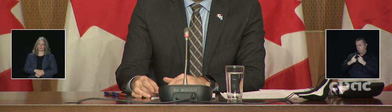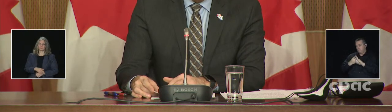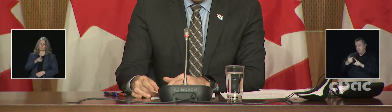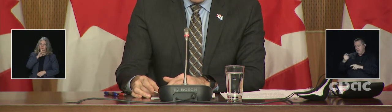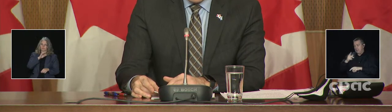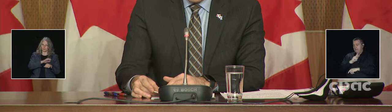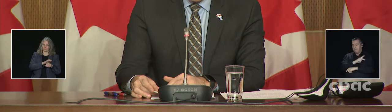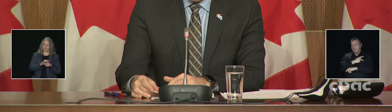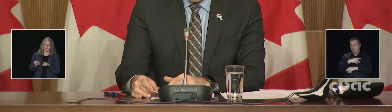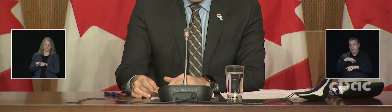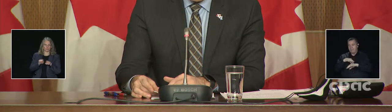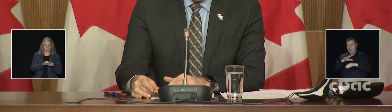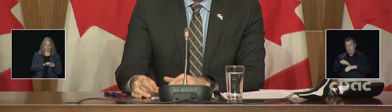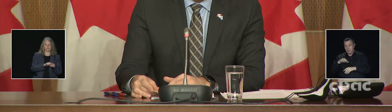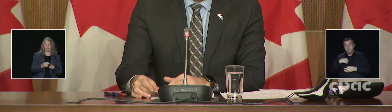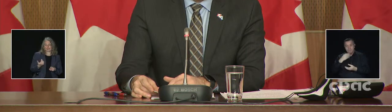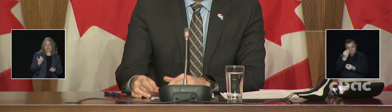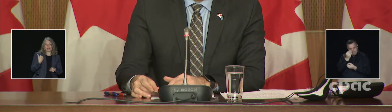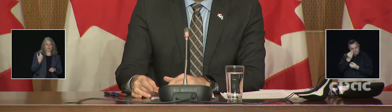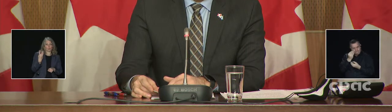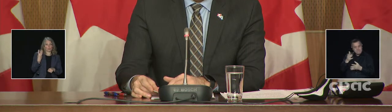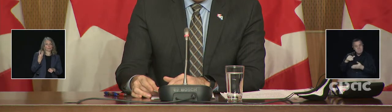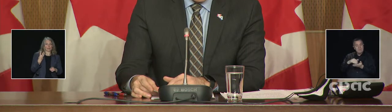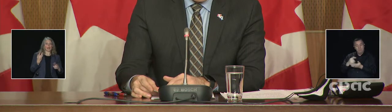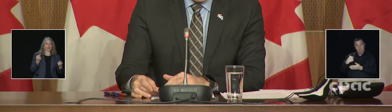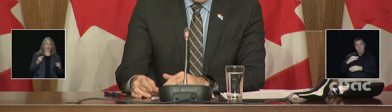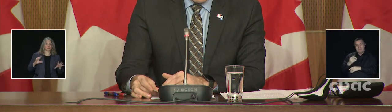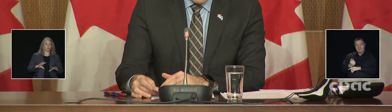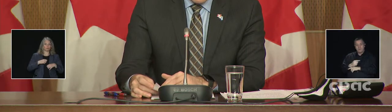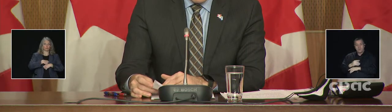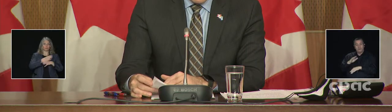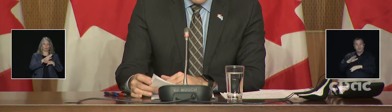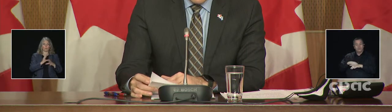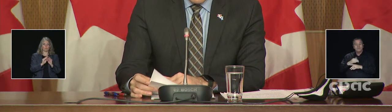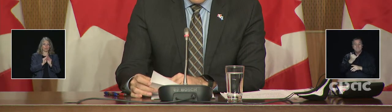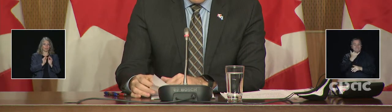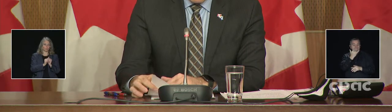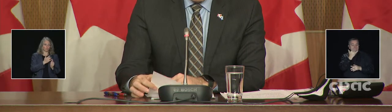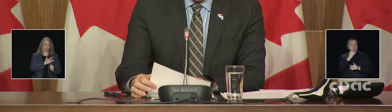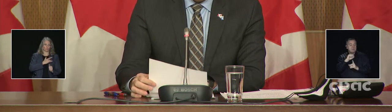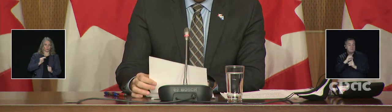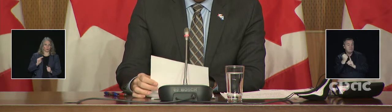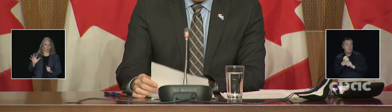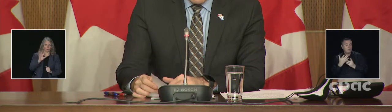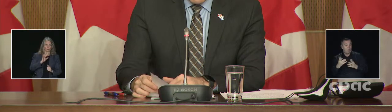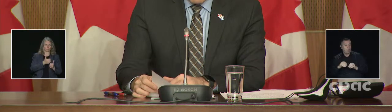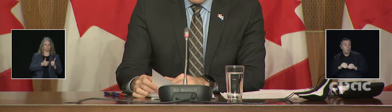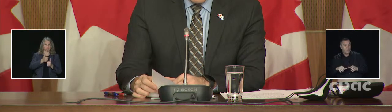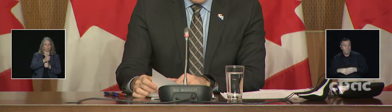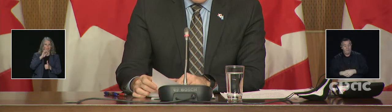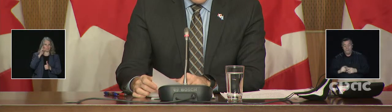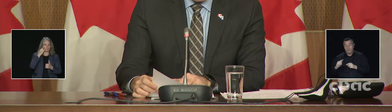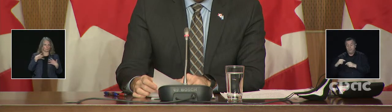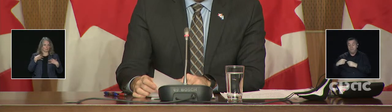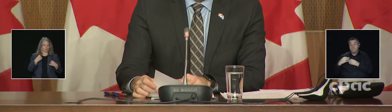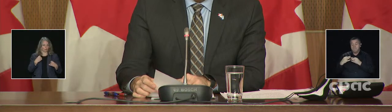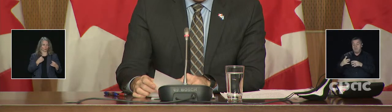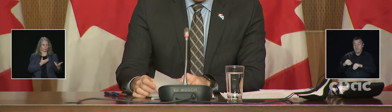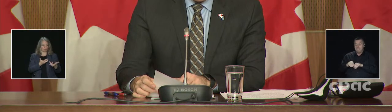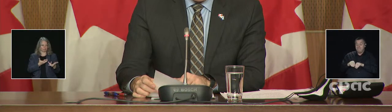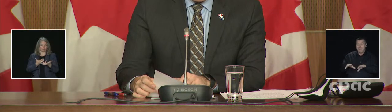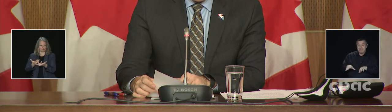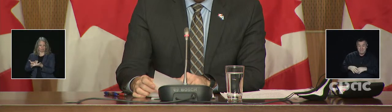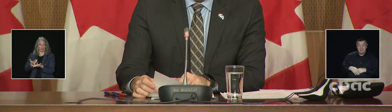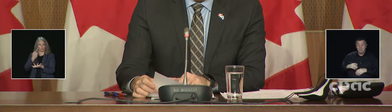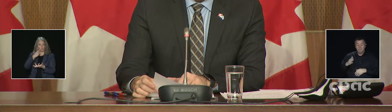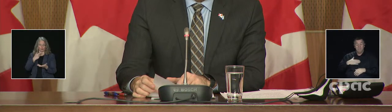and provided them with another update on the ongoing situation. Over the course of the pandemic, our government has